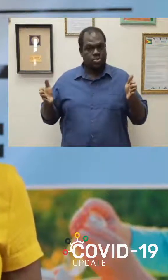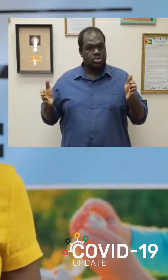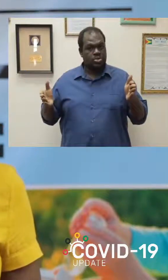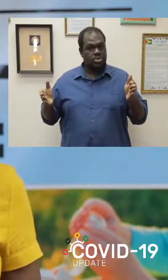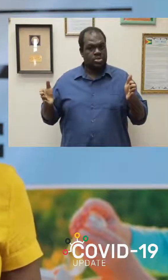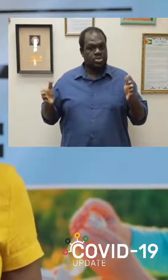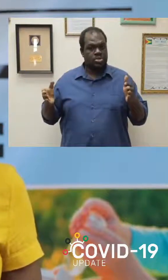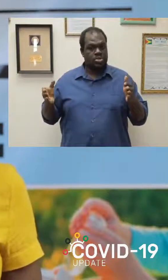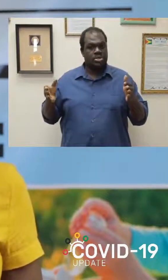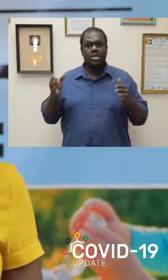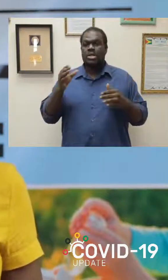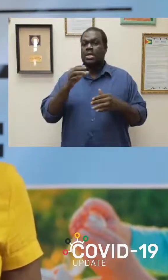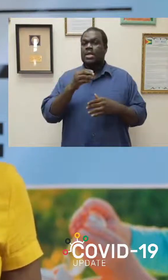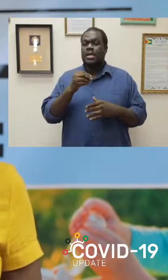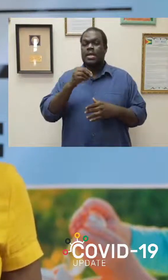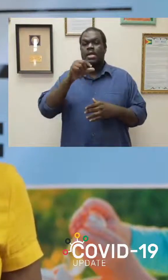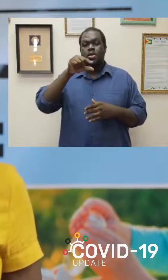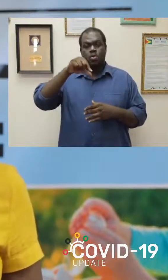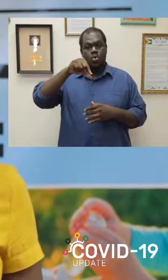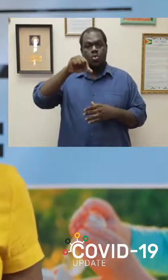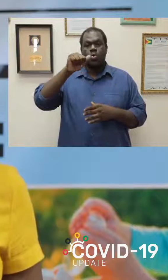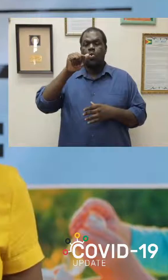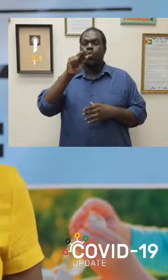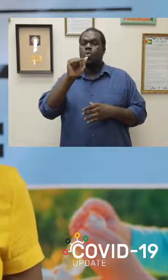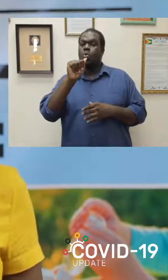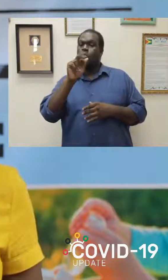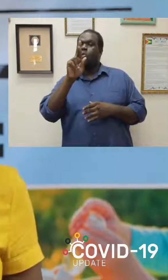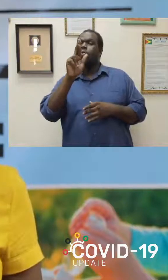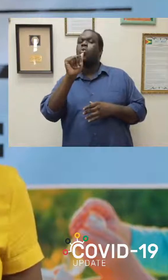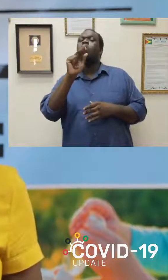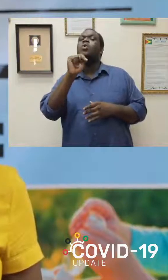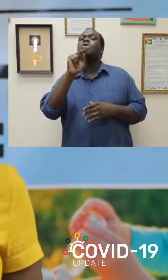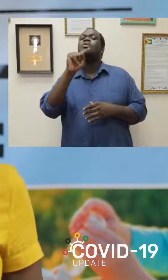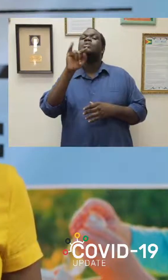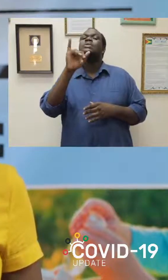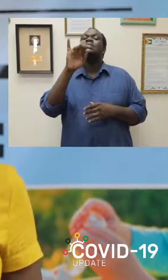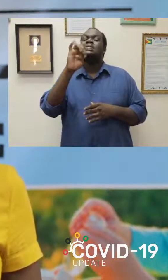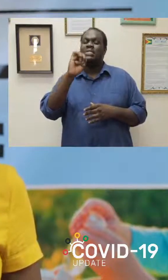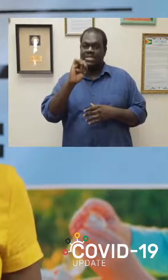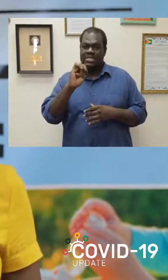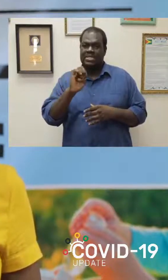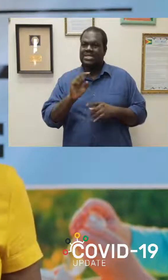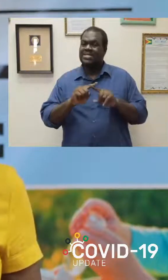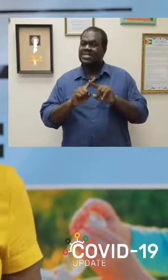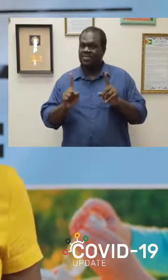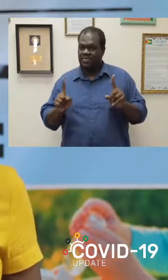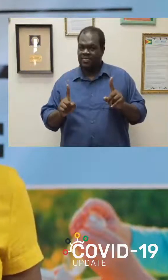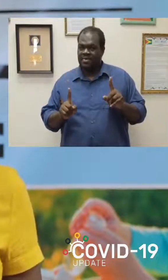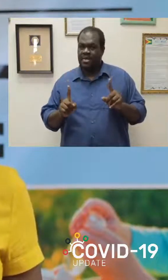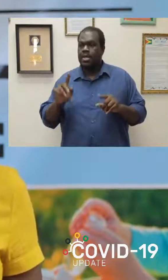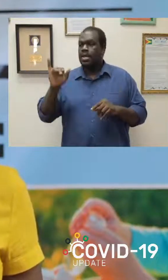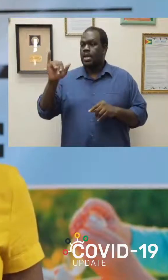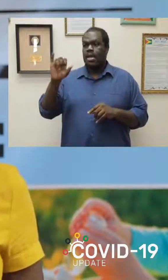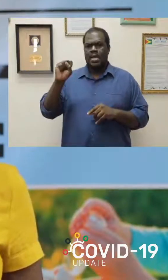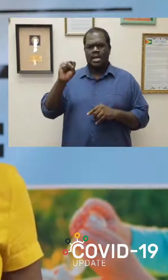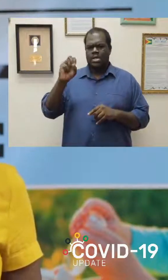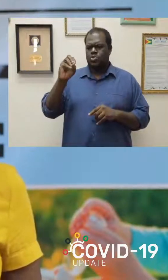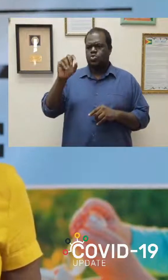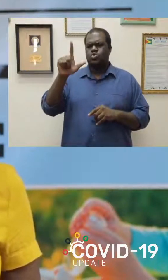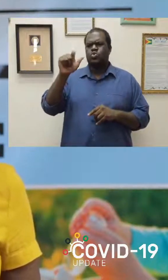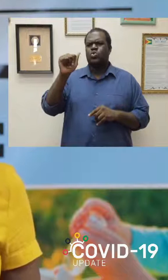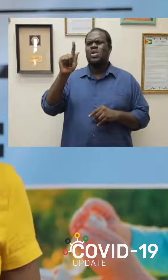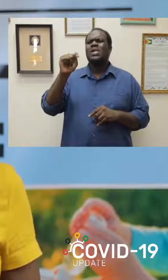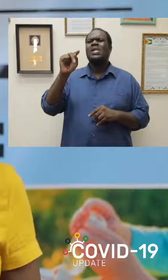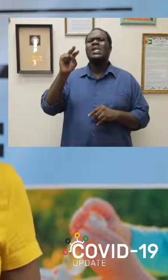are not the same. Everyone who receives a positive test result will be placed in isolation. Persons